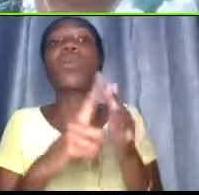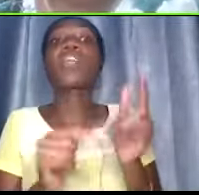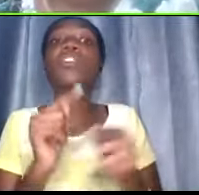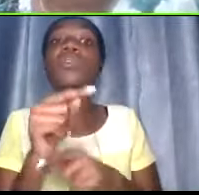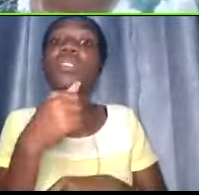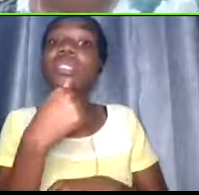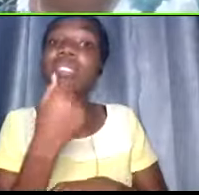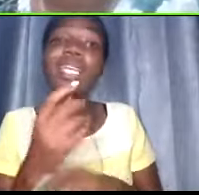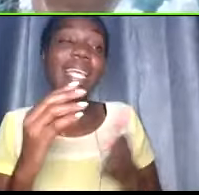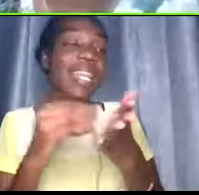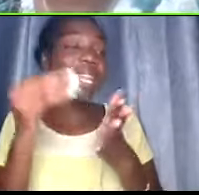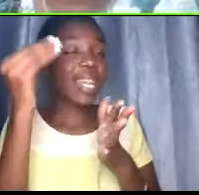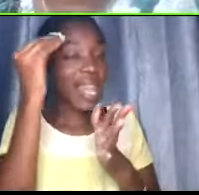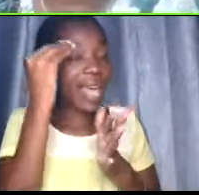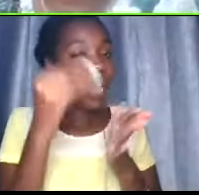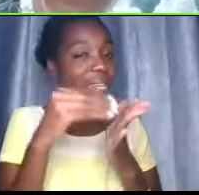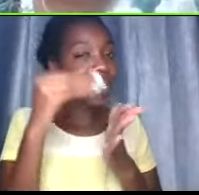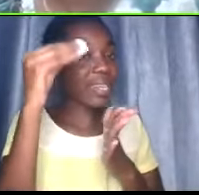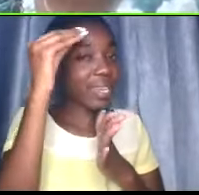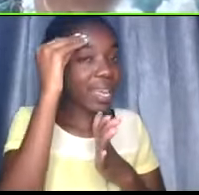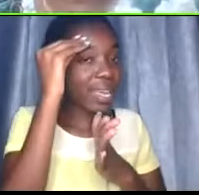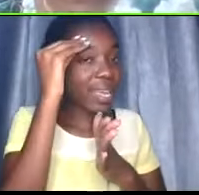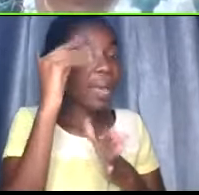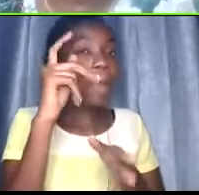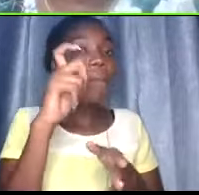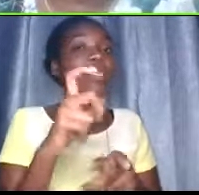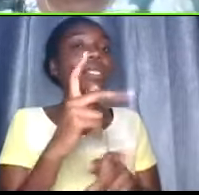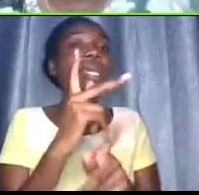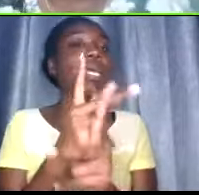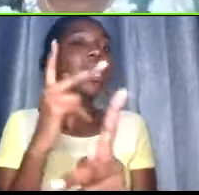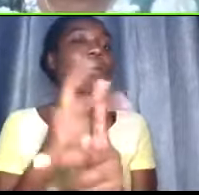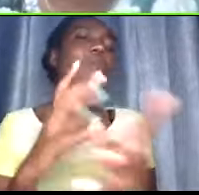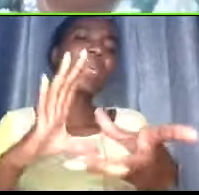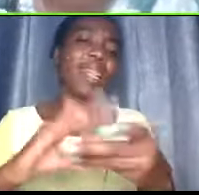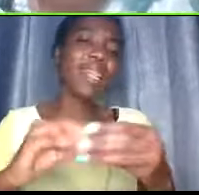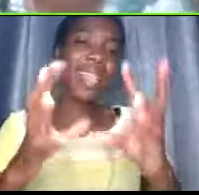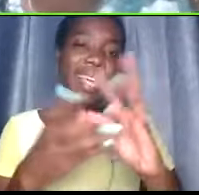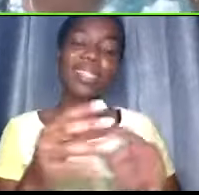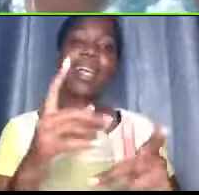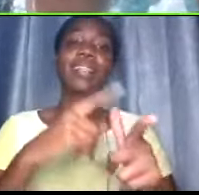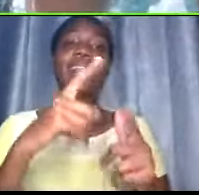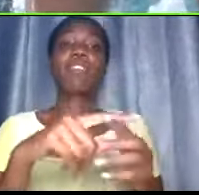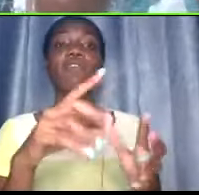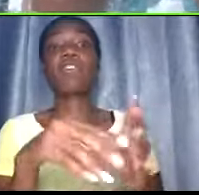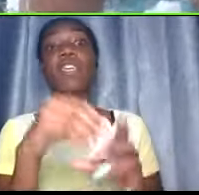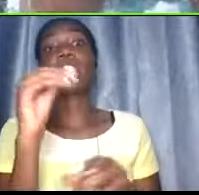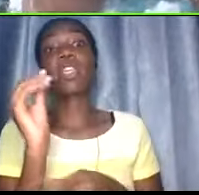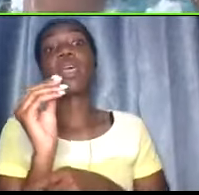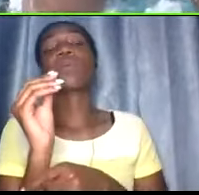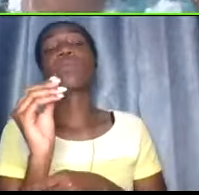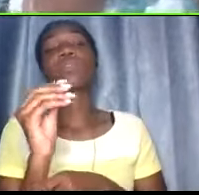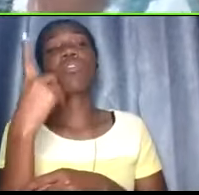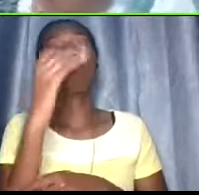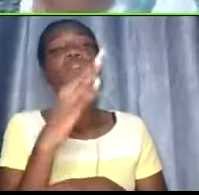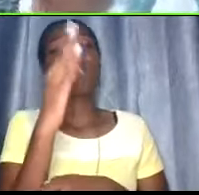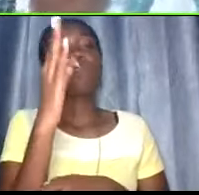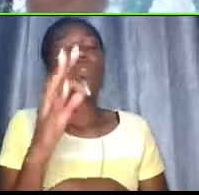learning, lifelong learning, let them keep creating and finding out. They could be the creators of those future